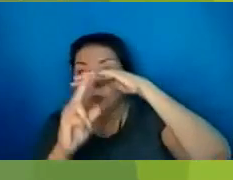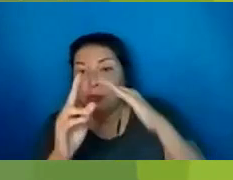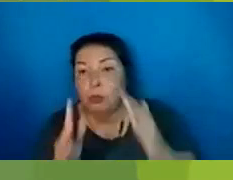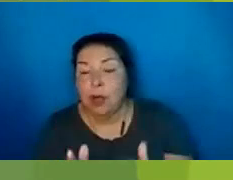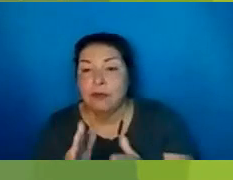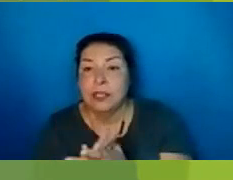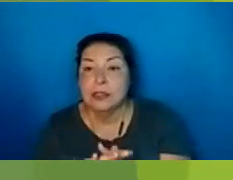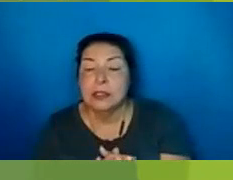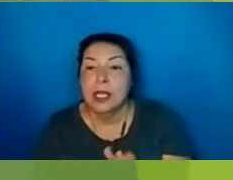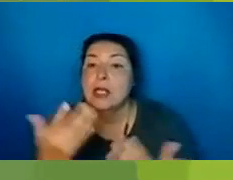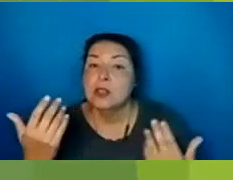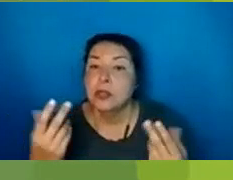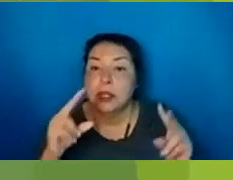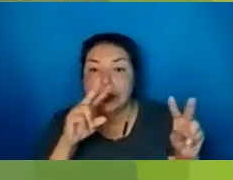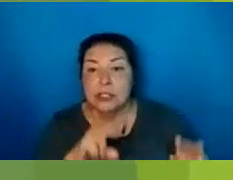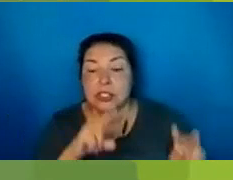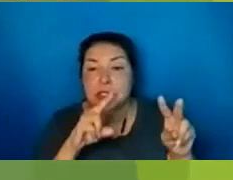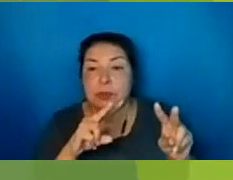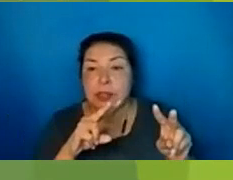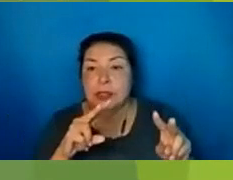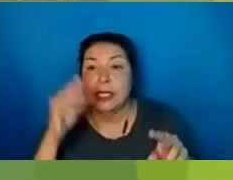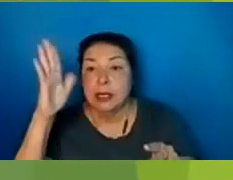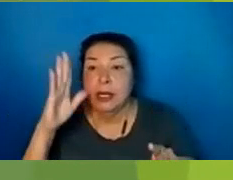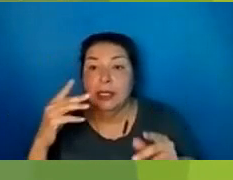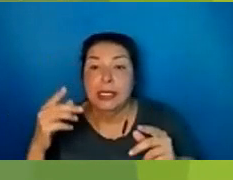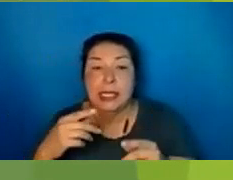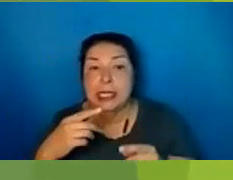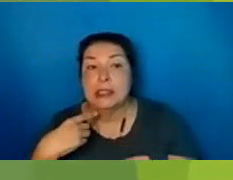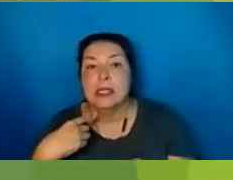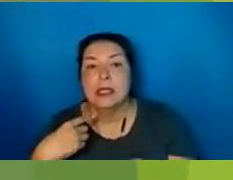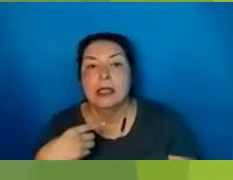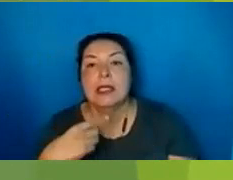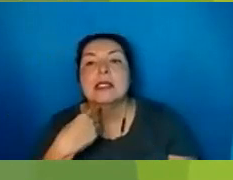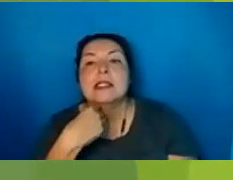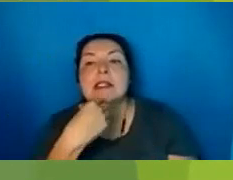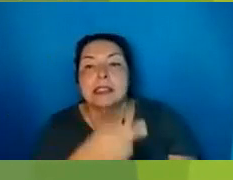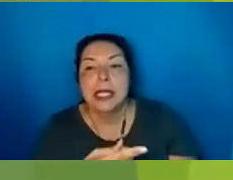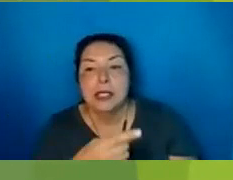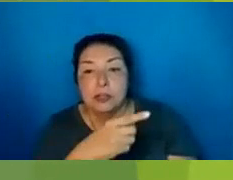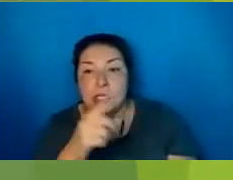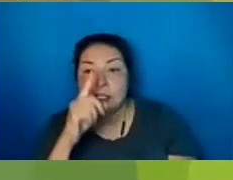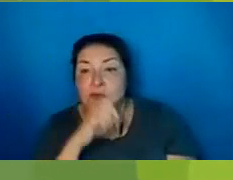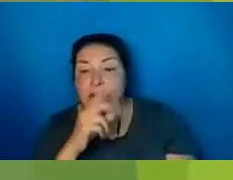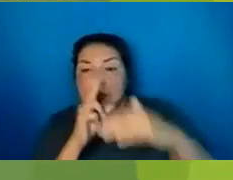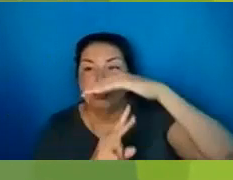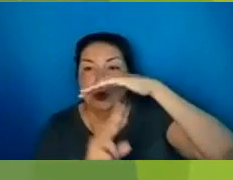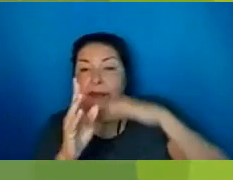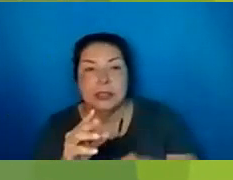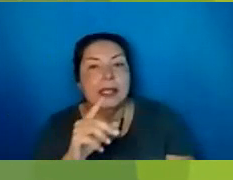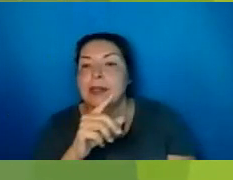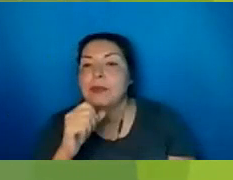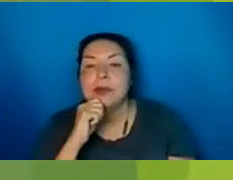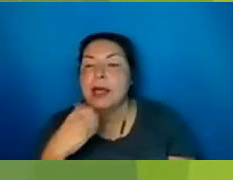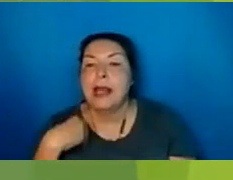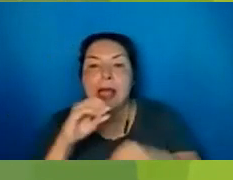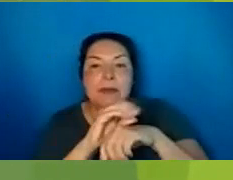And here is the judgment that God is pronouncing on these false prophets. They will have no place in the council of